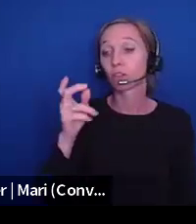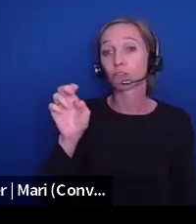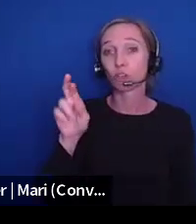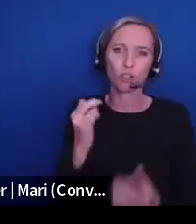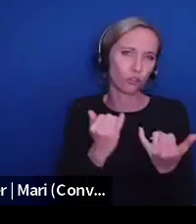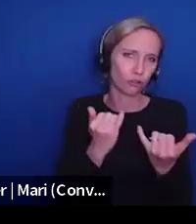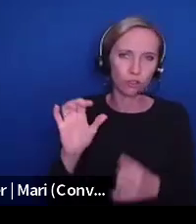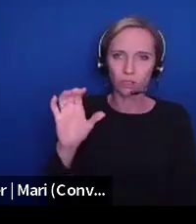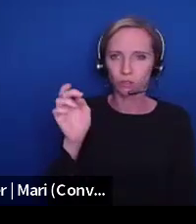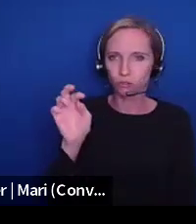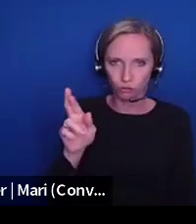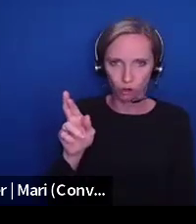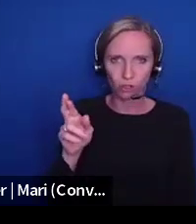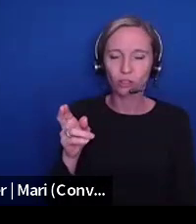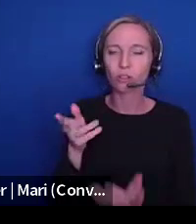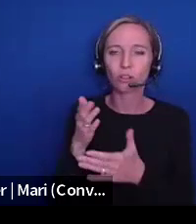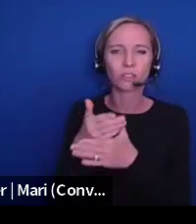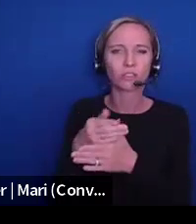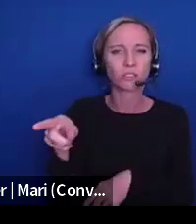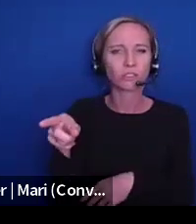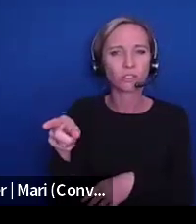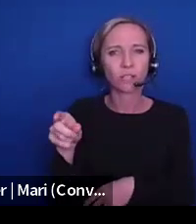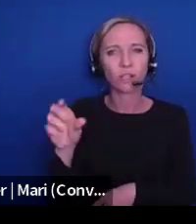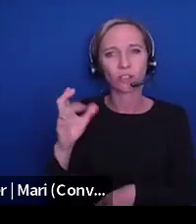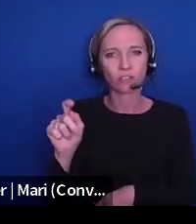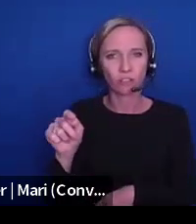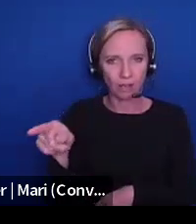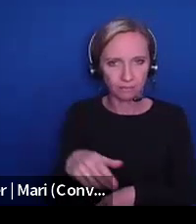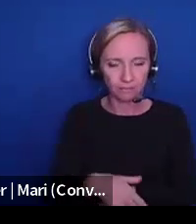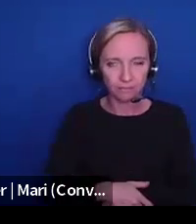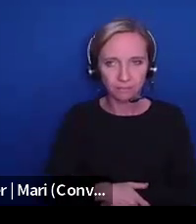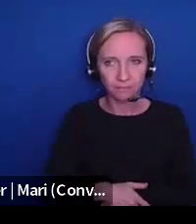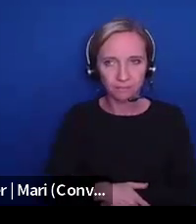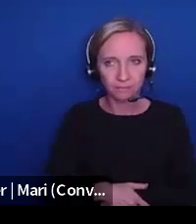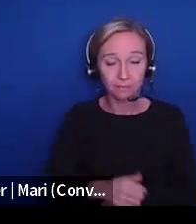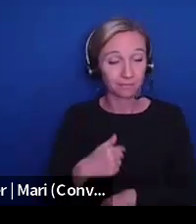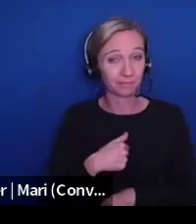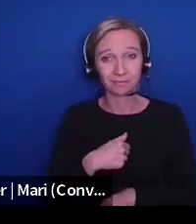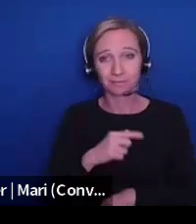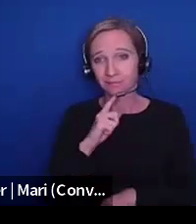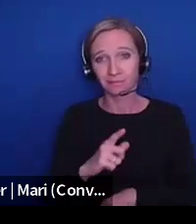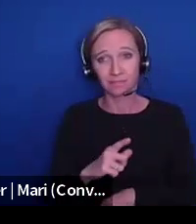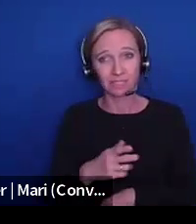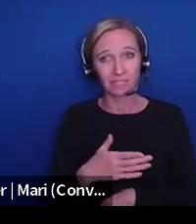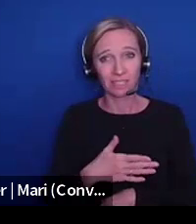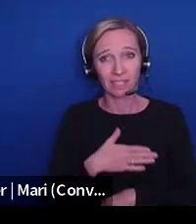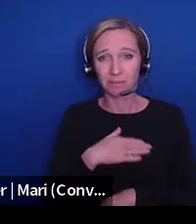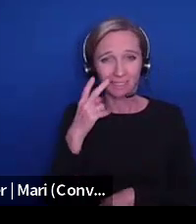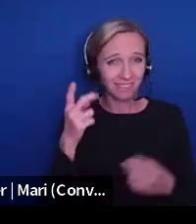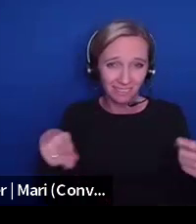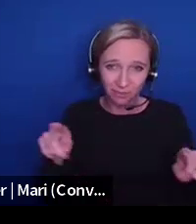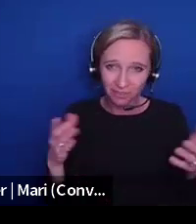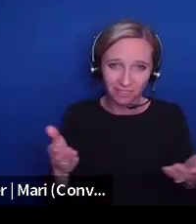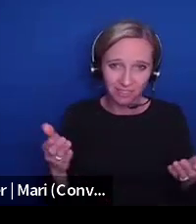now in the chat. I'm really happy to have seen you all guys